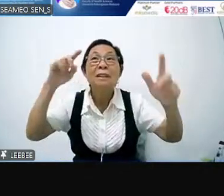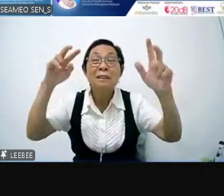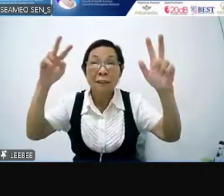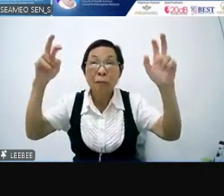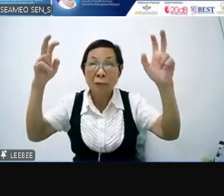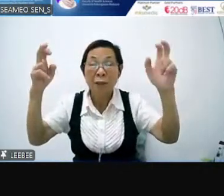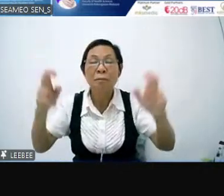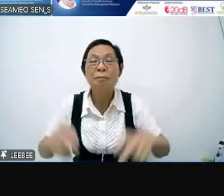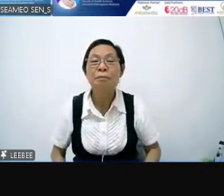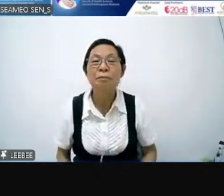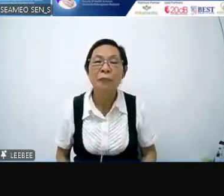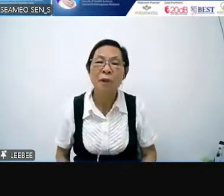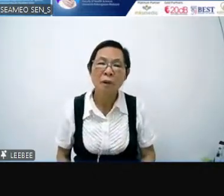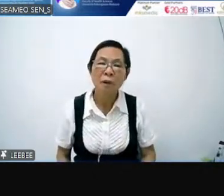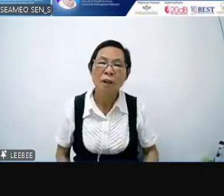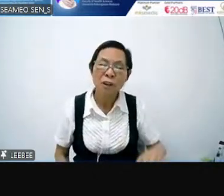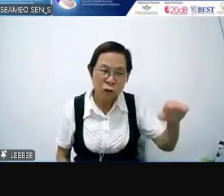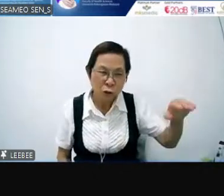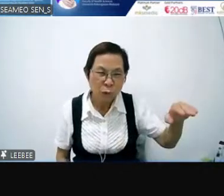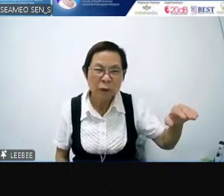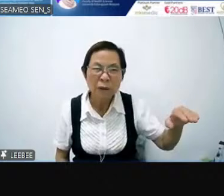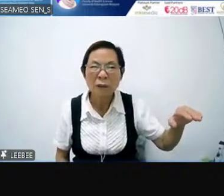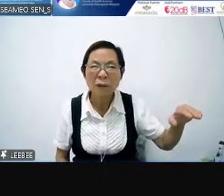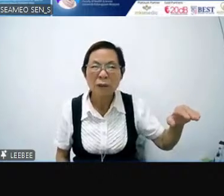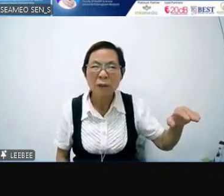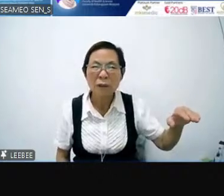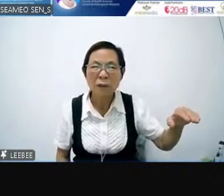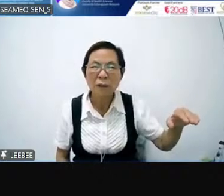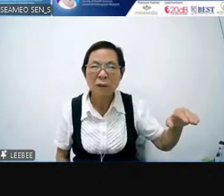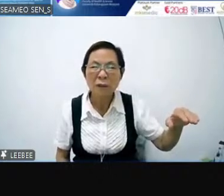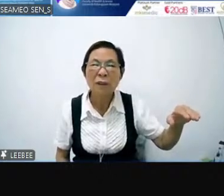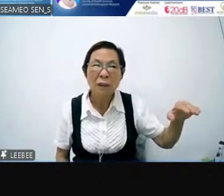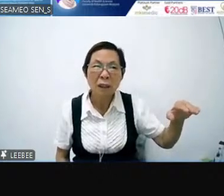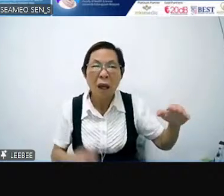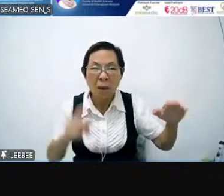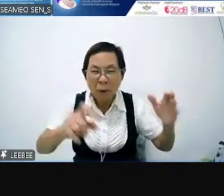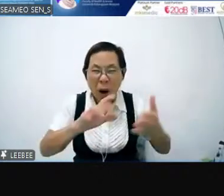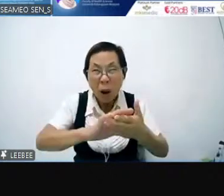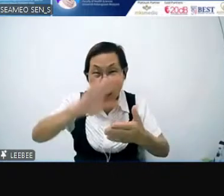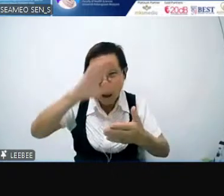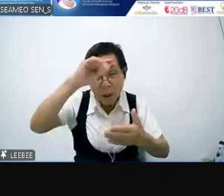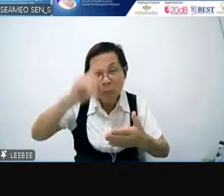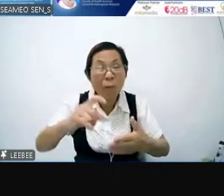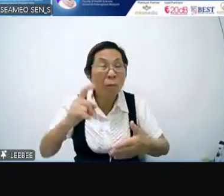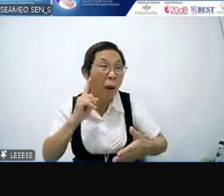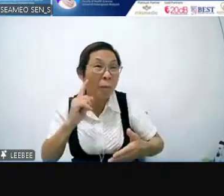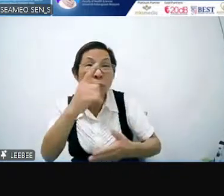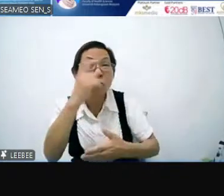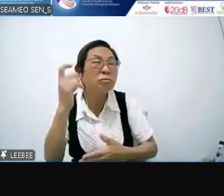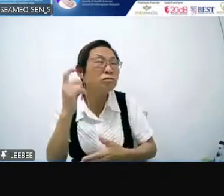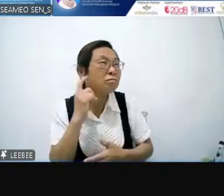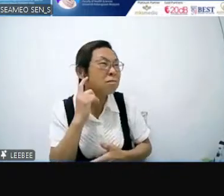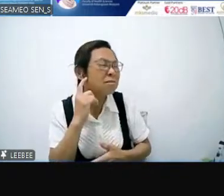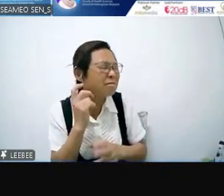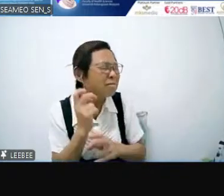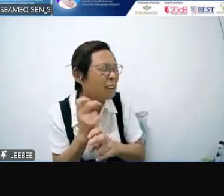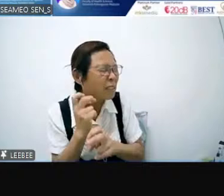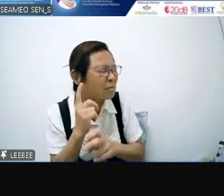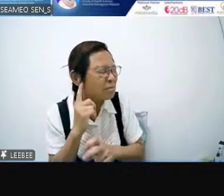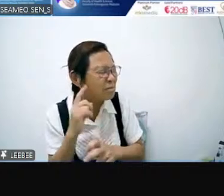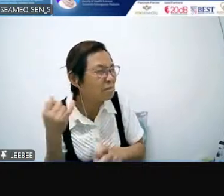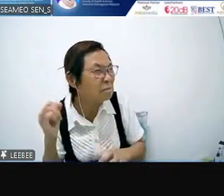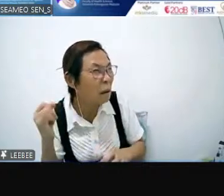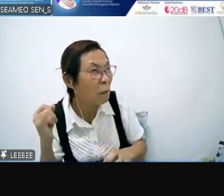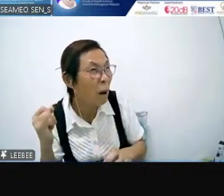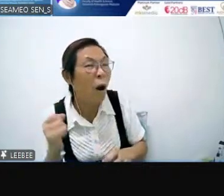Other than that, they may have limited access to incidental learning that needs overhearing due to their hearing difficulties.